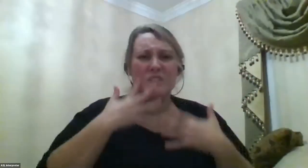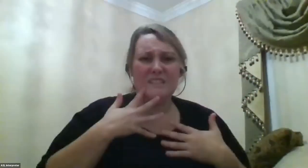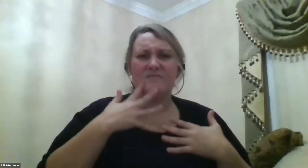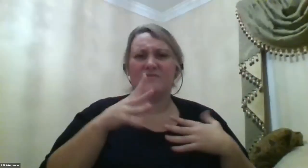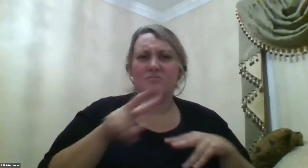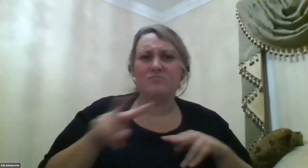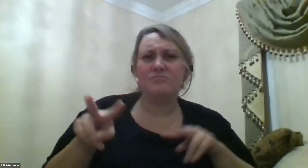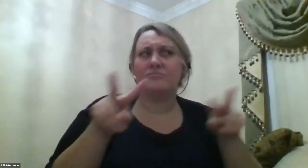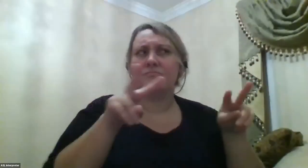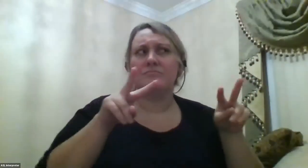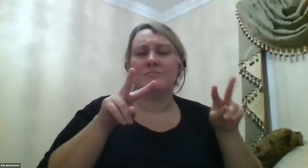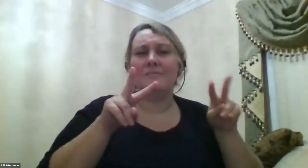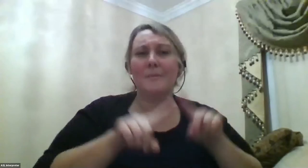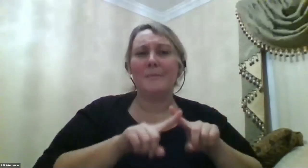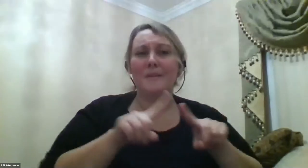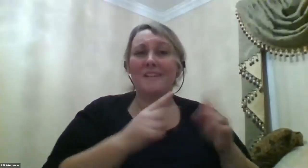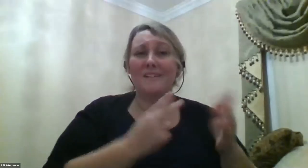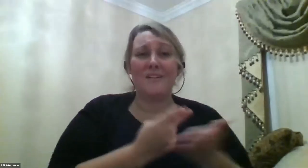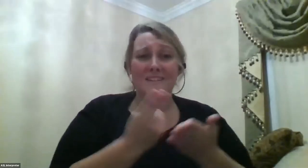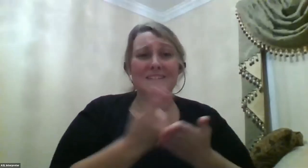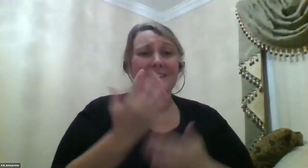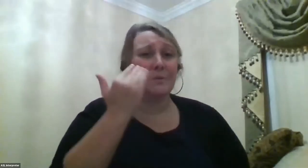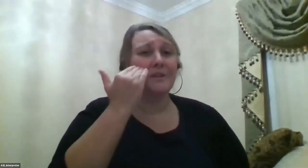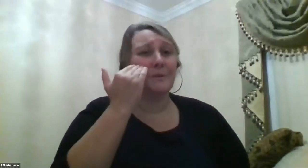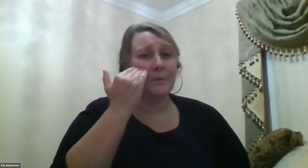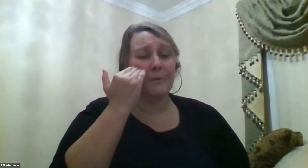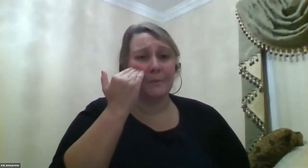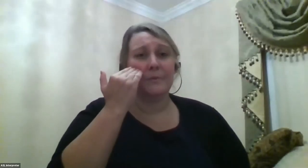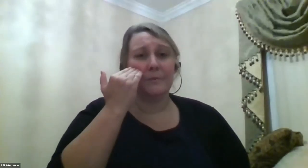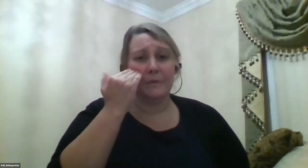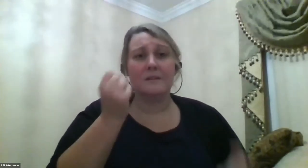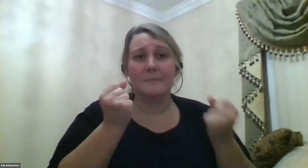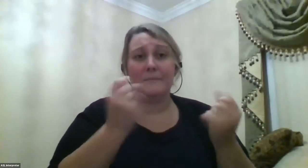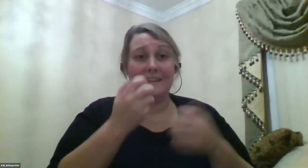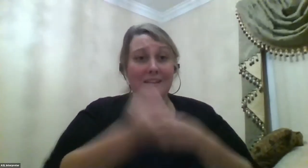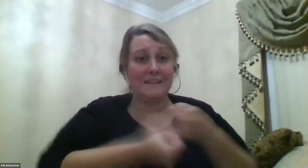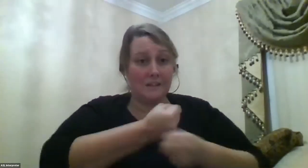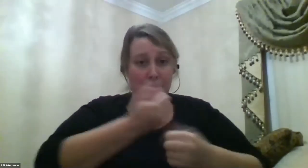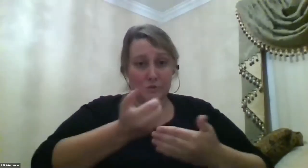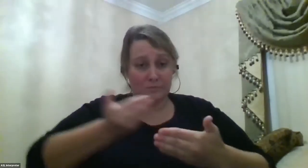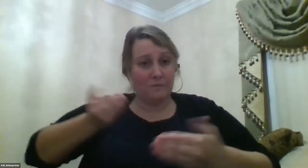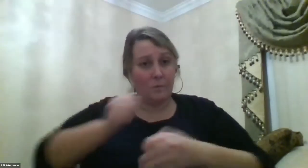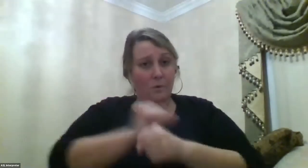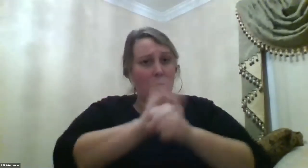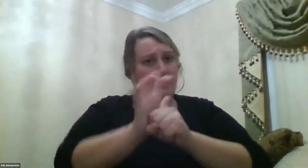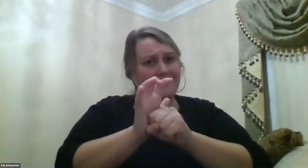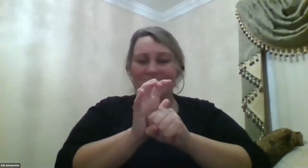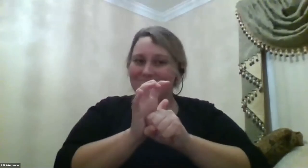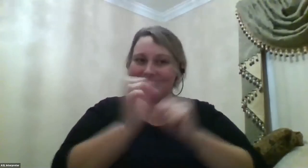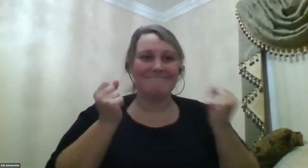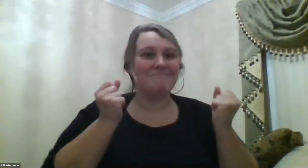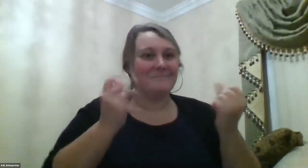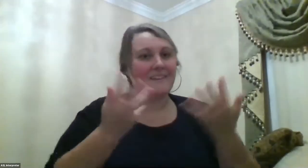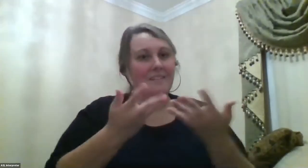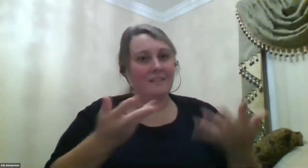wrong with the relationship for actually a couple of years before it ended. And like, so the, the end of it isn't